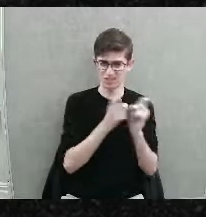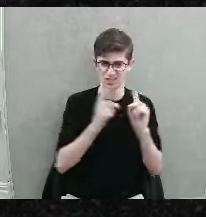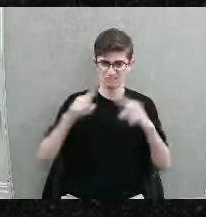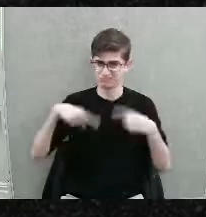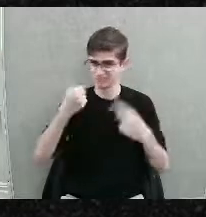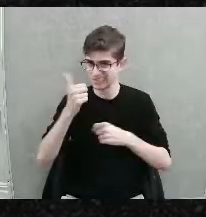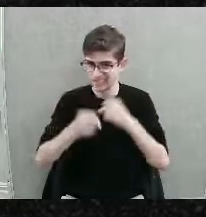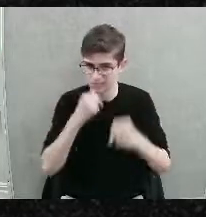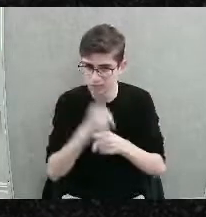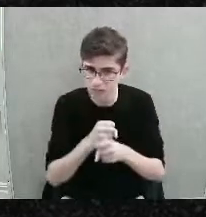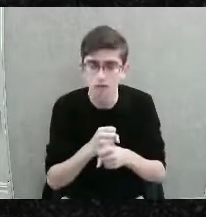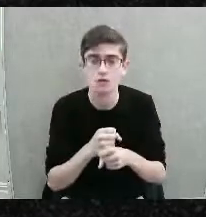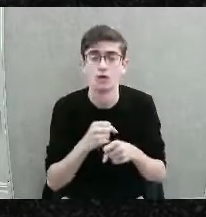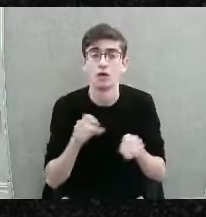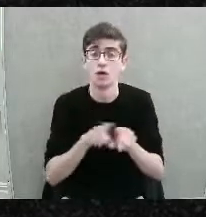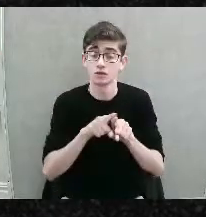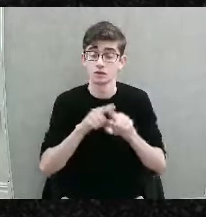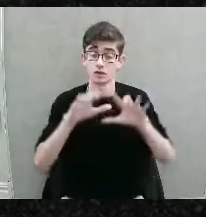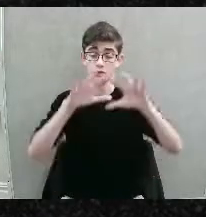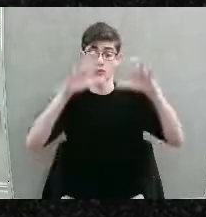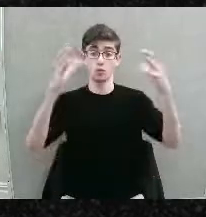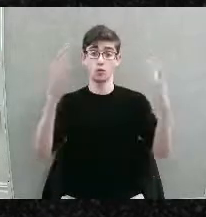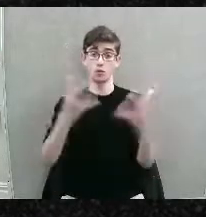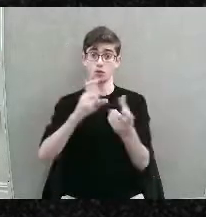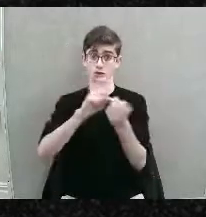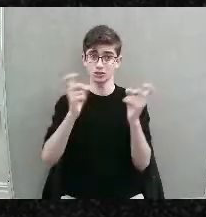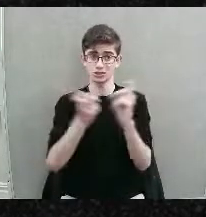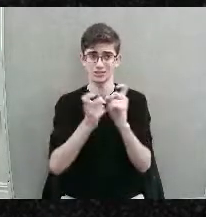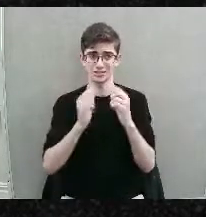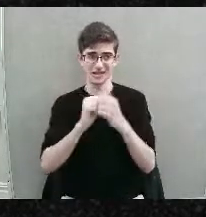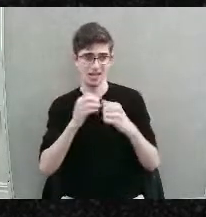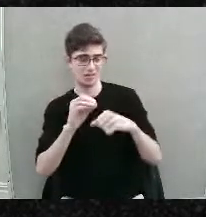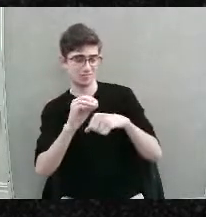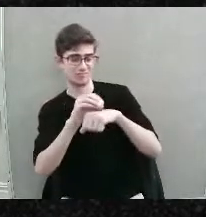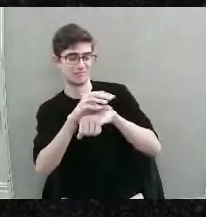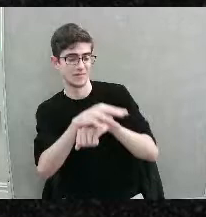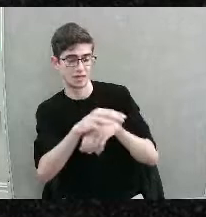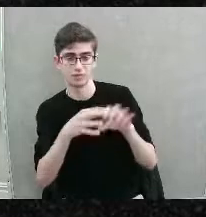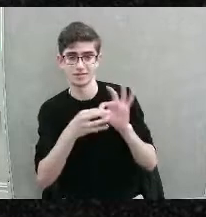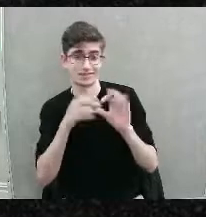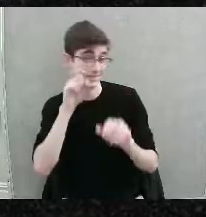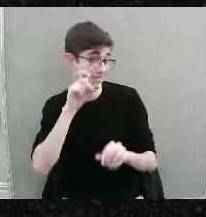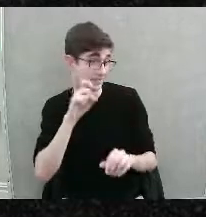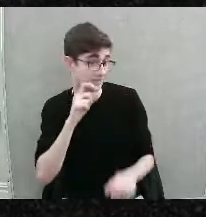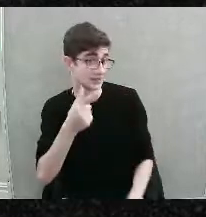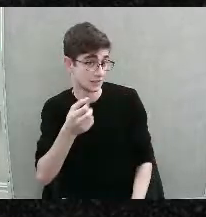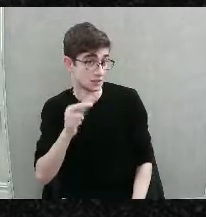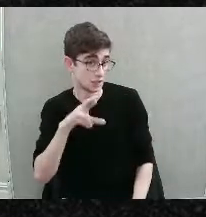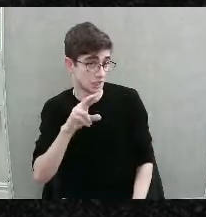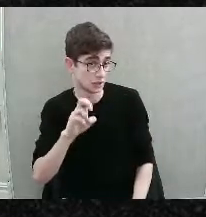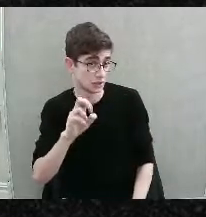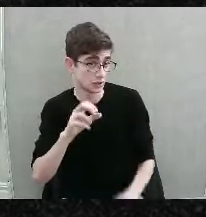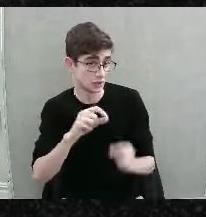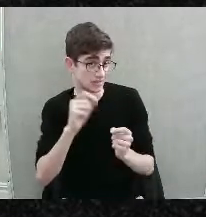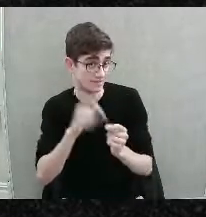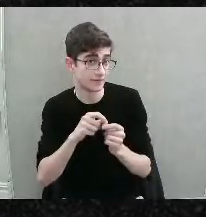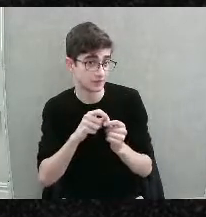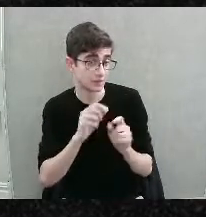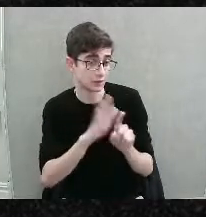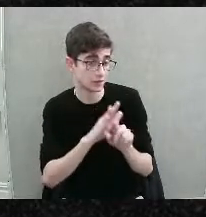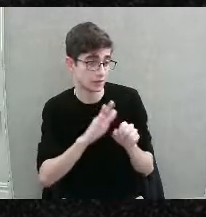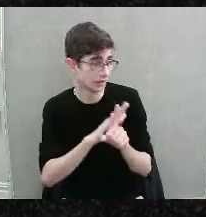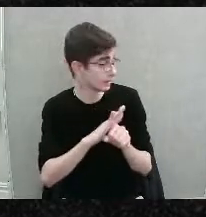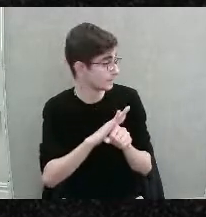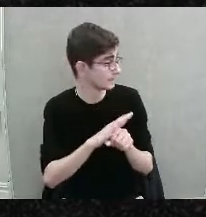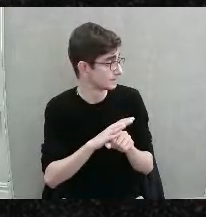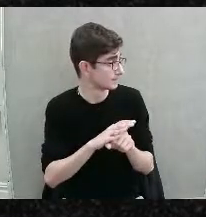political economic changes have intersected with shifting politics of sex and gender in those contexts. Thank you, Elizabeth. Yeah. All